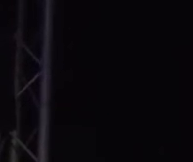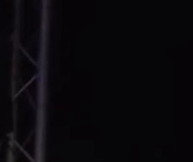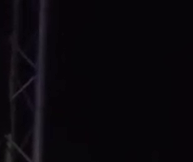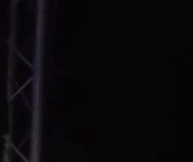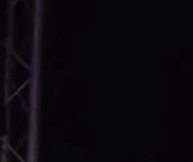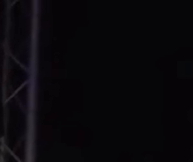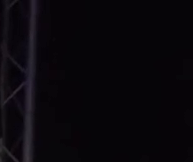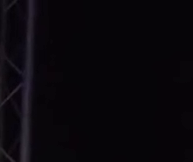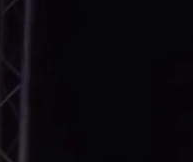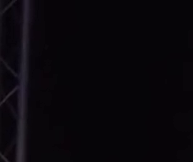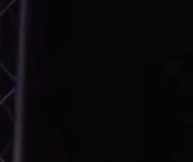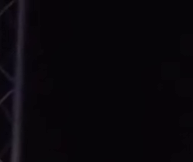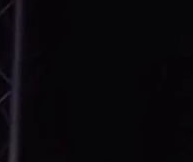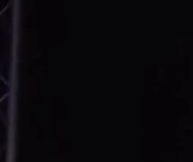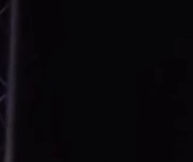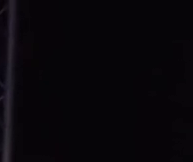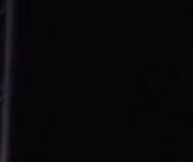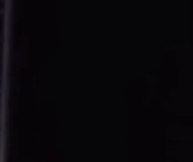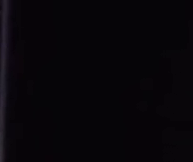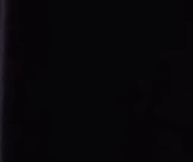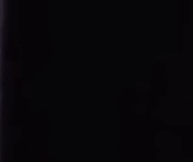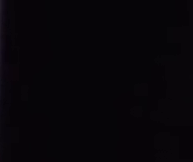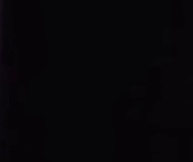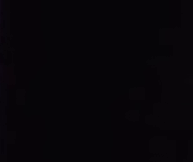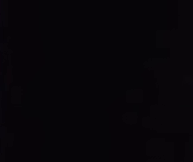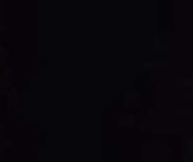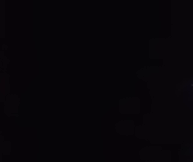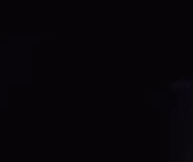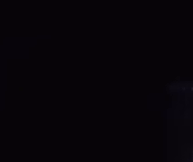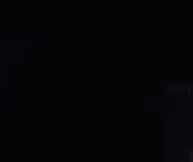I ran out of that way.